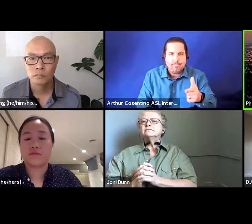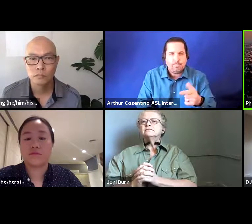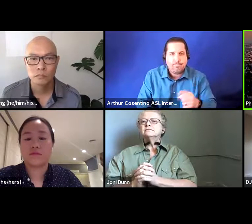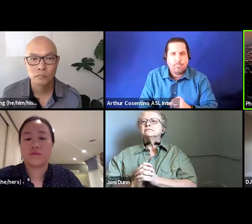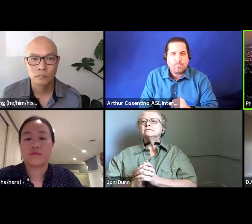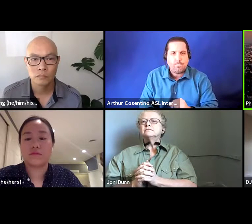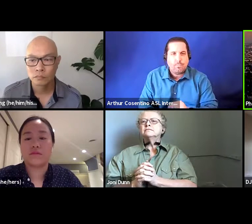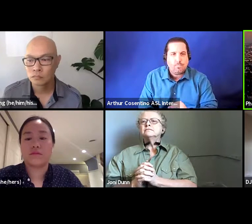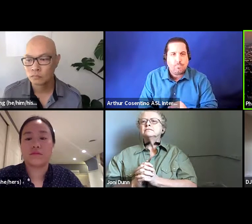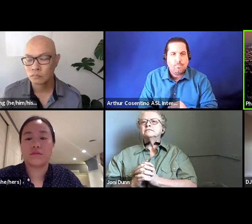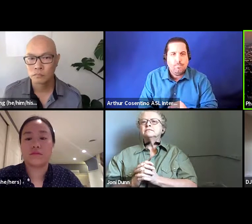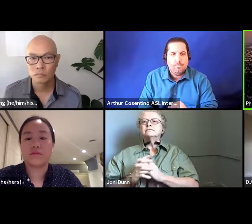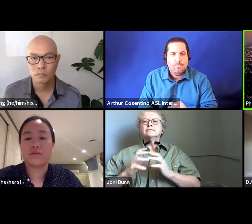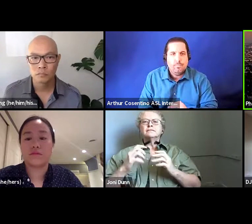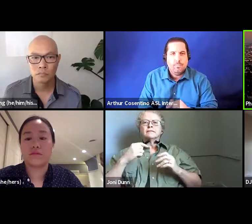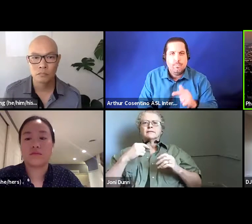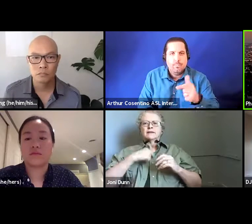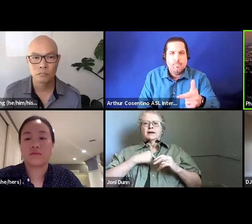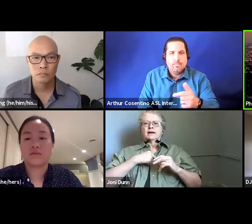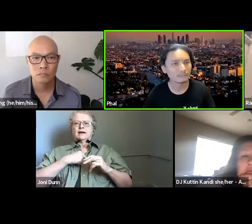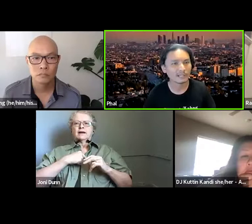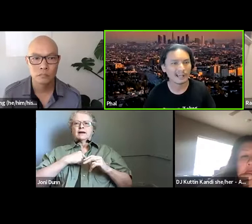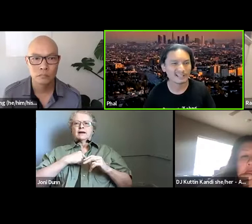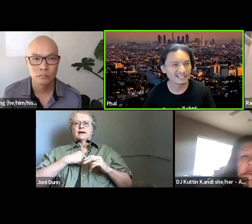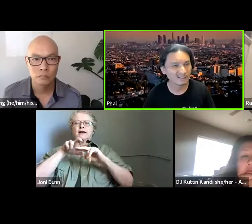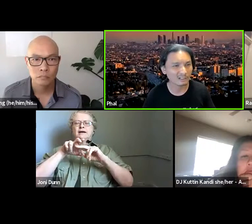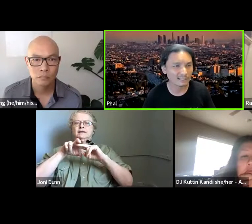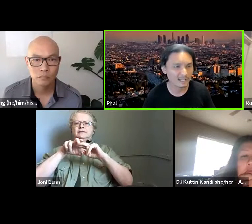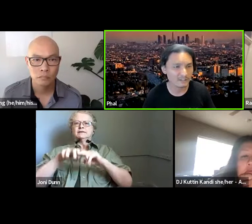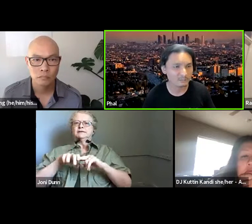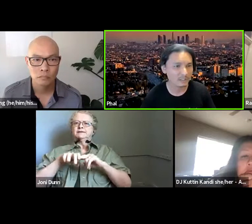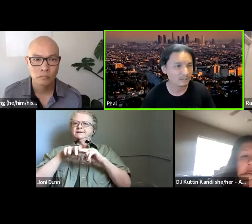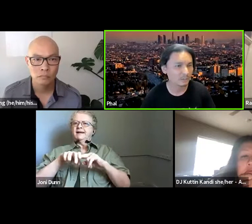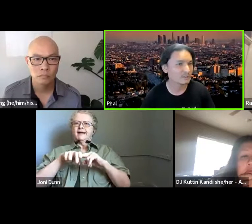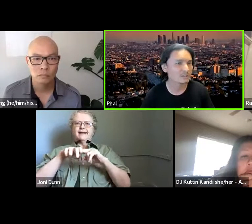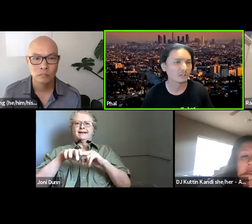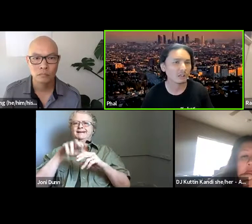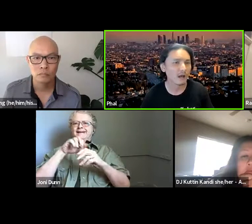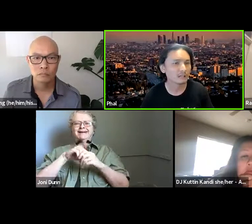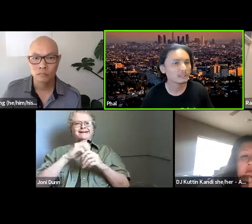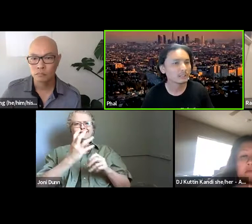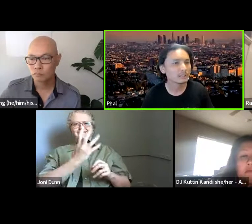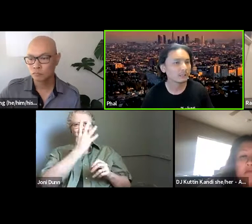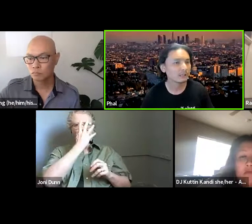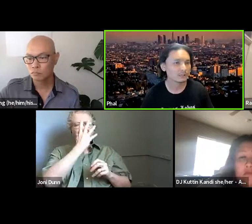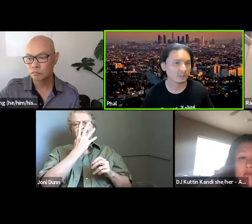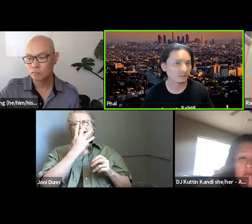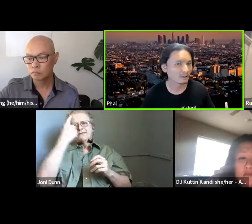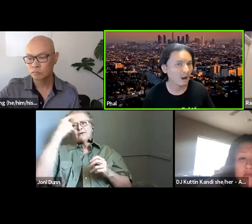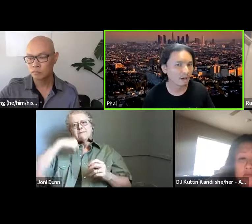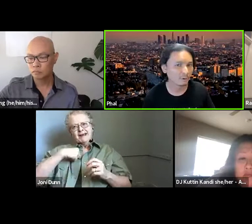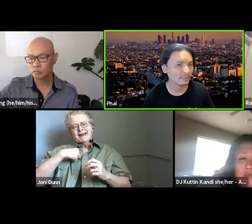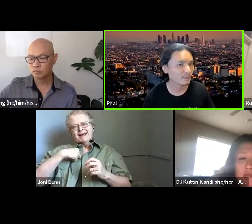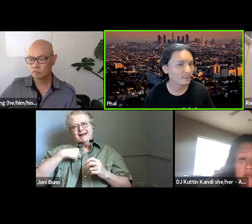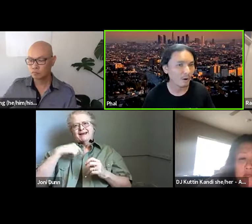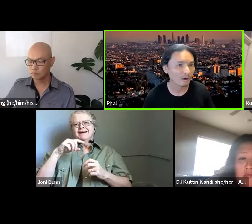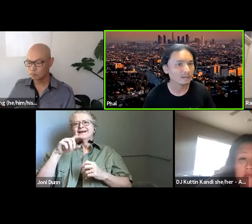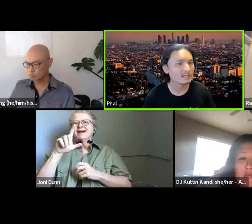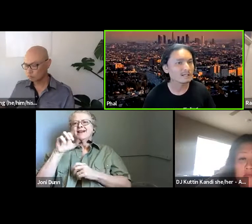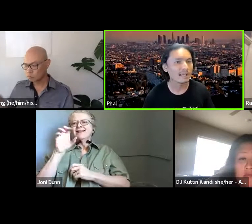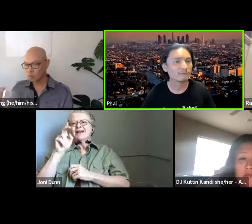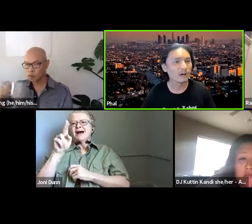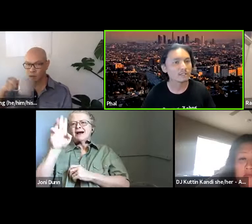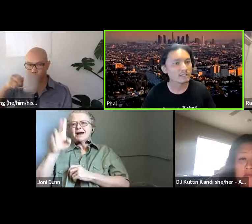yet. So I sat in ICE detention, and I hesitate to call it detention because to me, it was just another lockup. It was just another concrete and